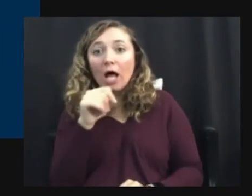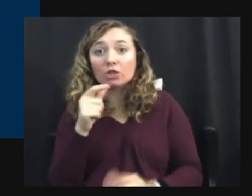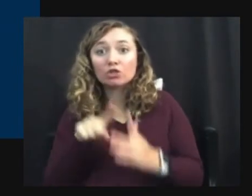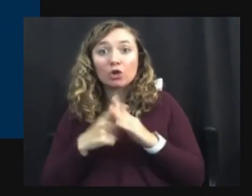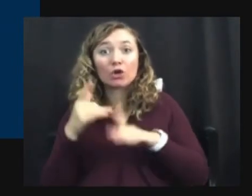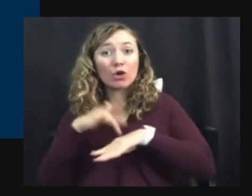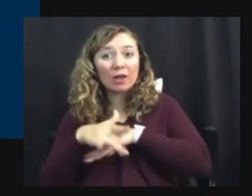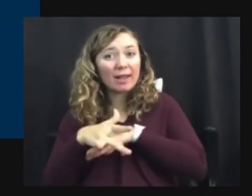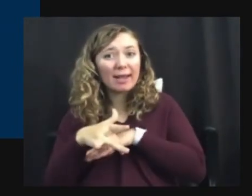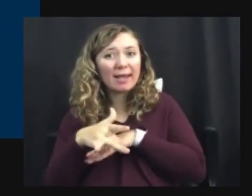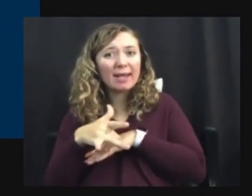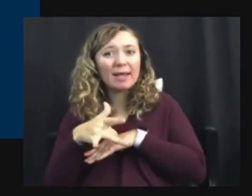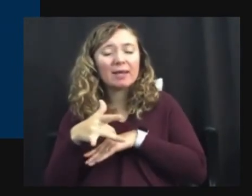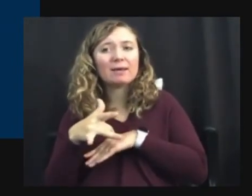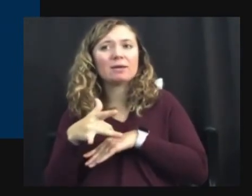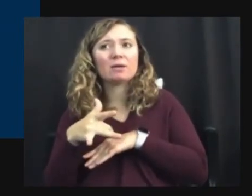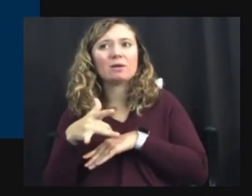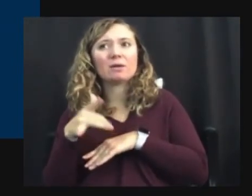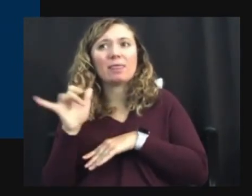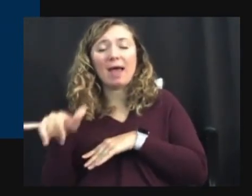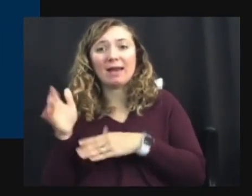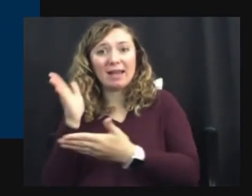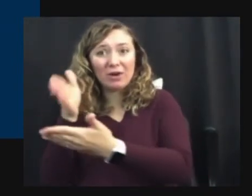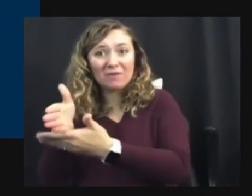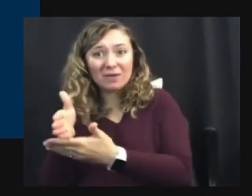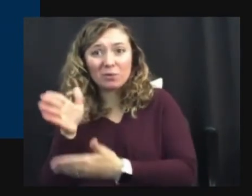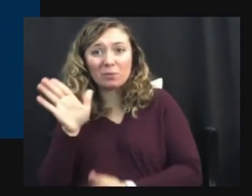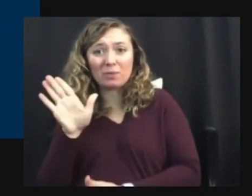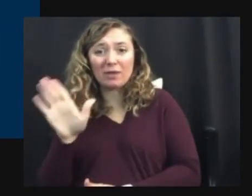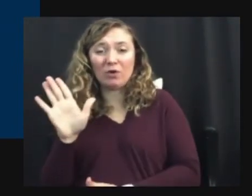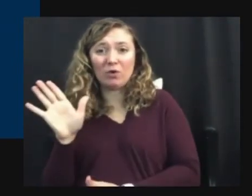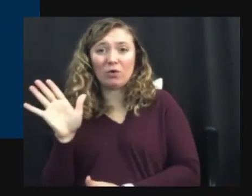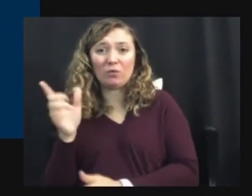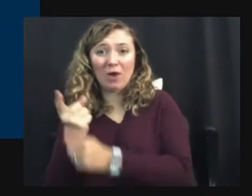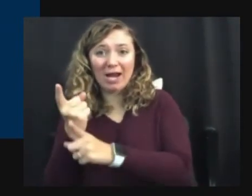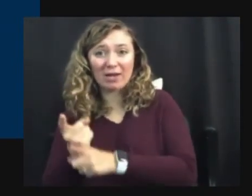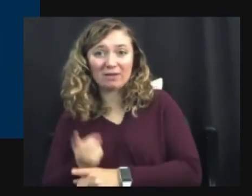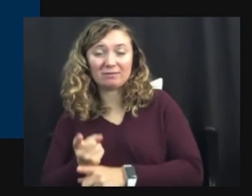it interfere with their regular development? Absolutely. They're not